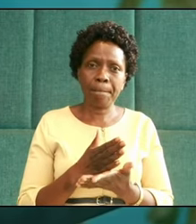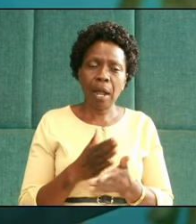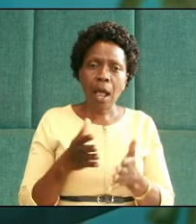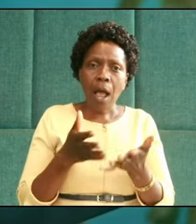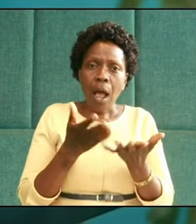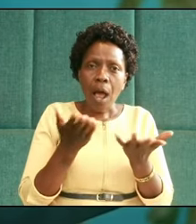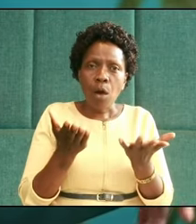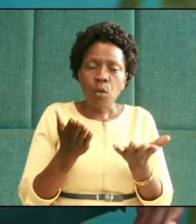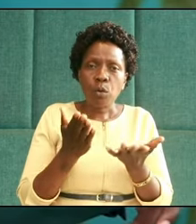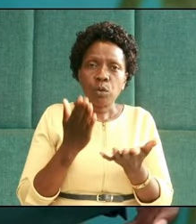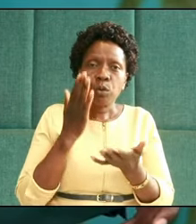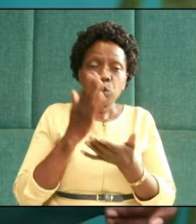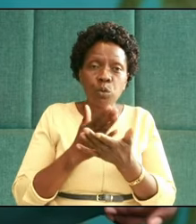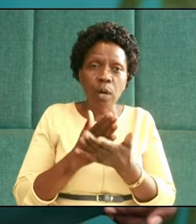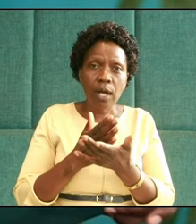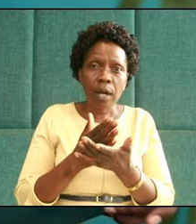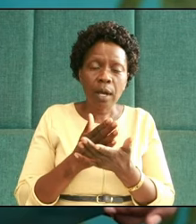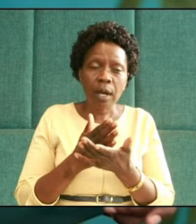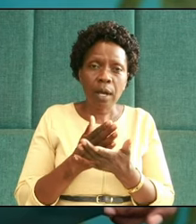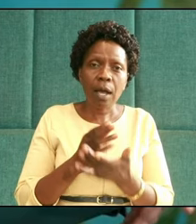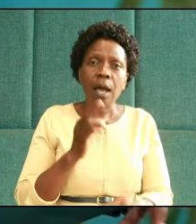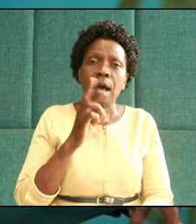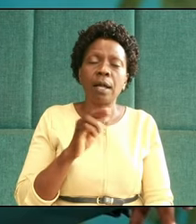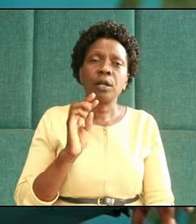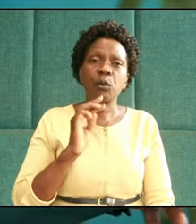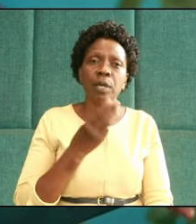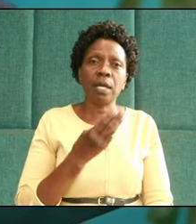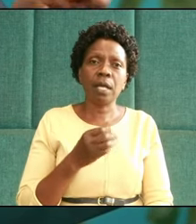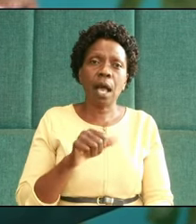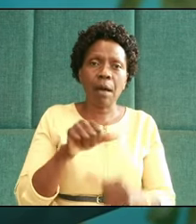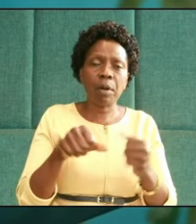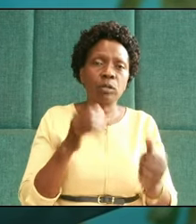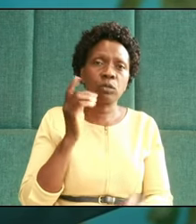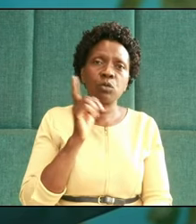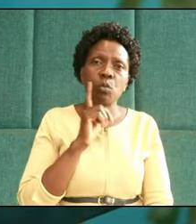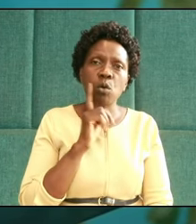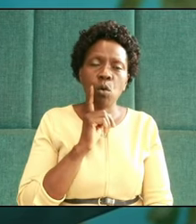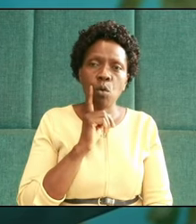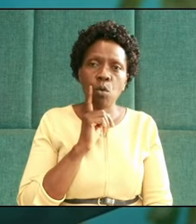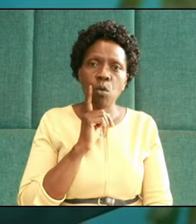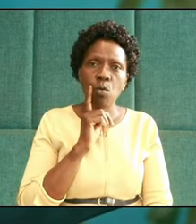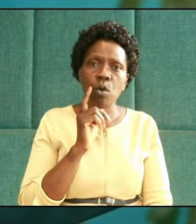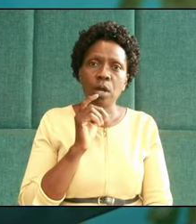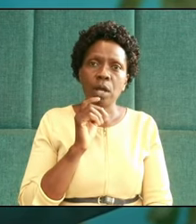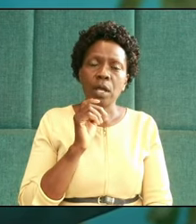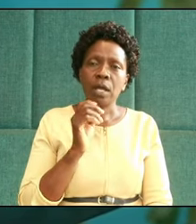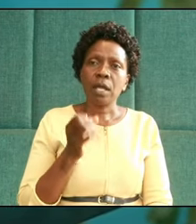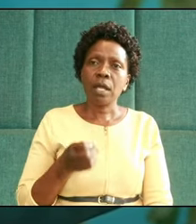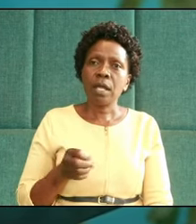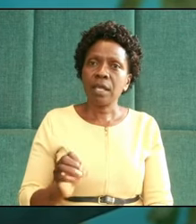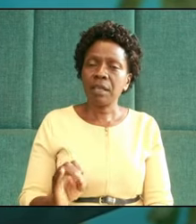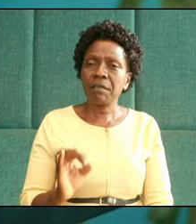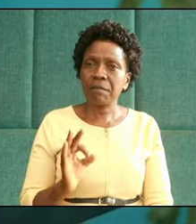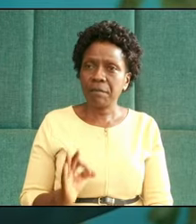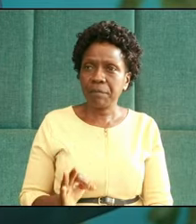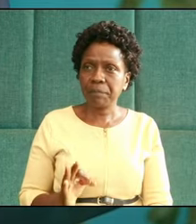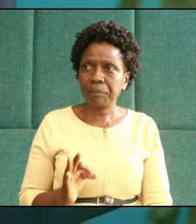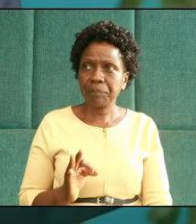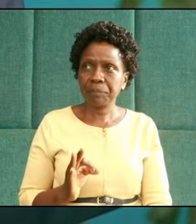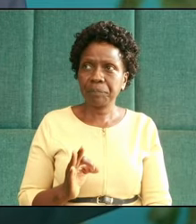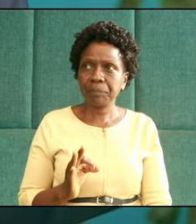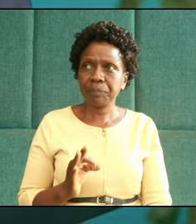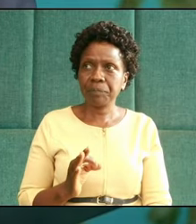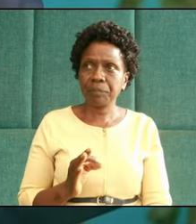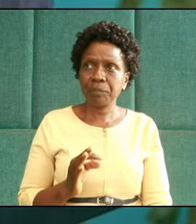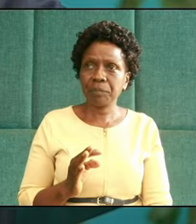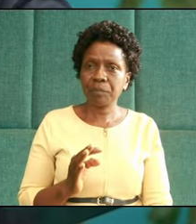how sure are we of tomorrow? If, for example, affordable housing takes place,